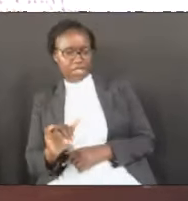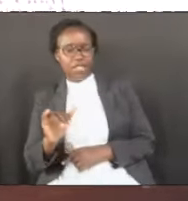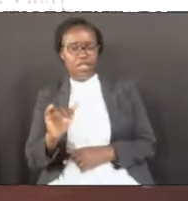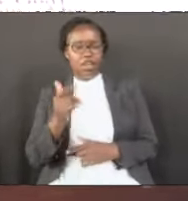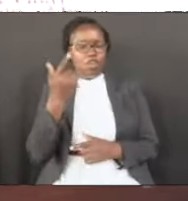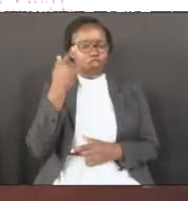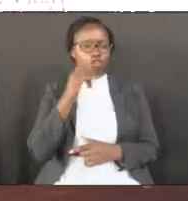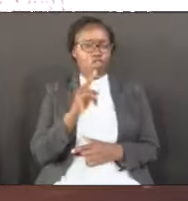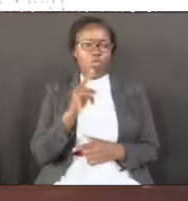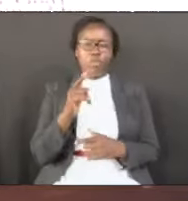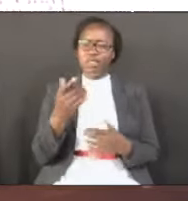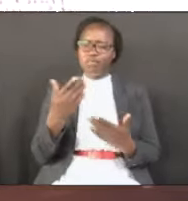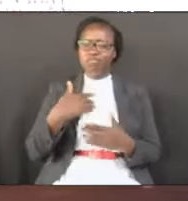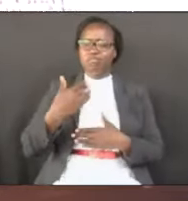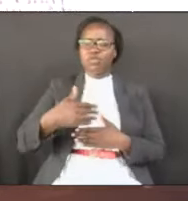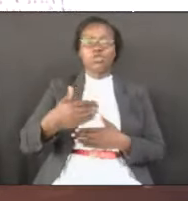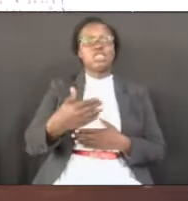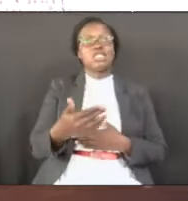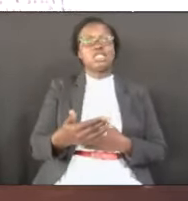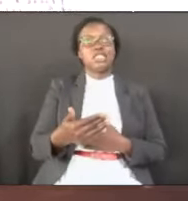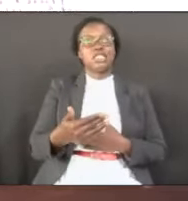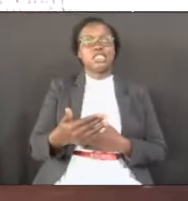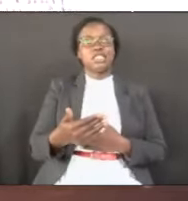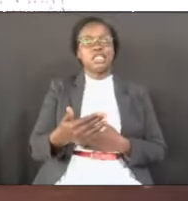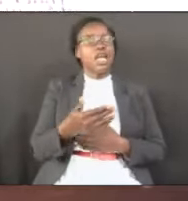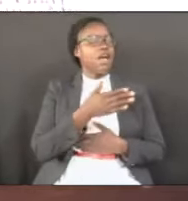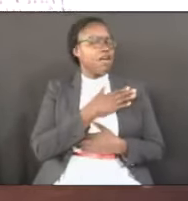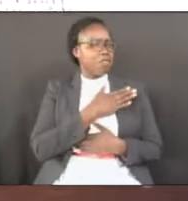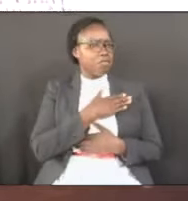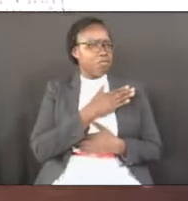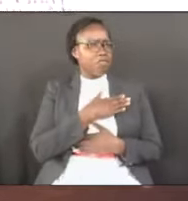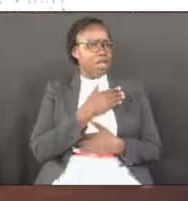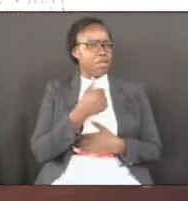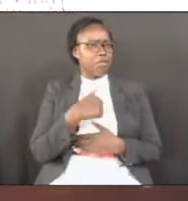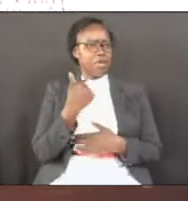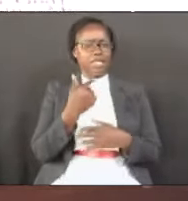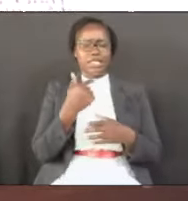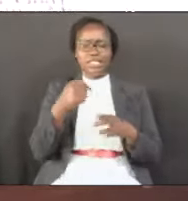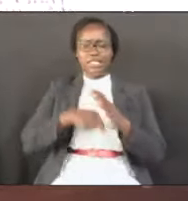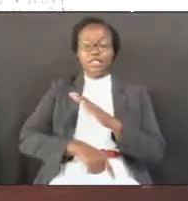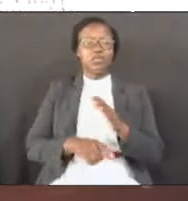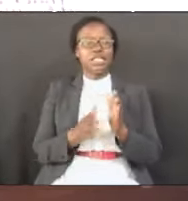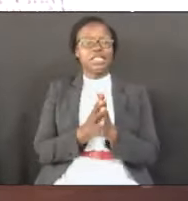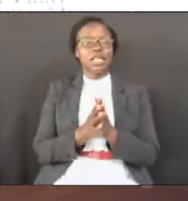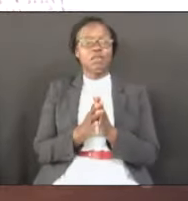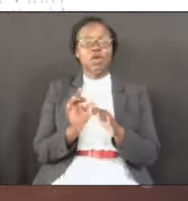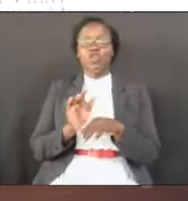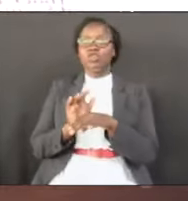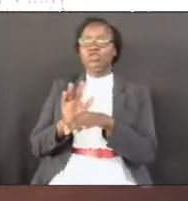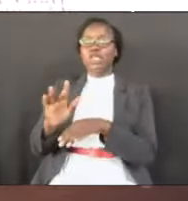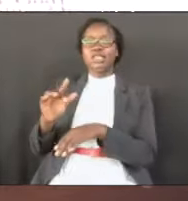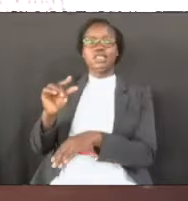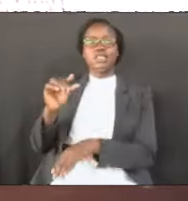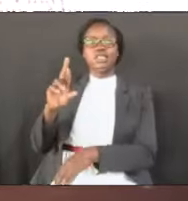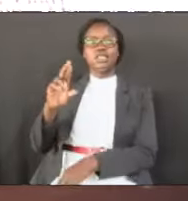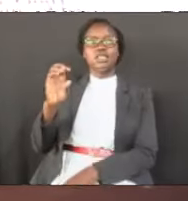being very consistent. Sammy is my friend. And when you send friends to